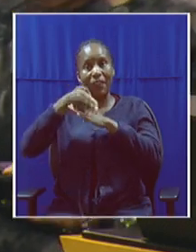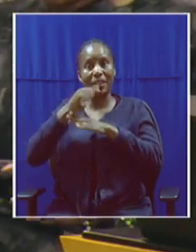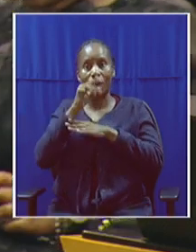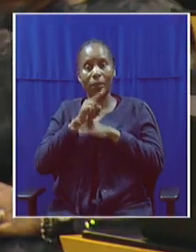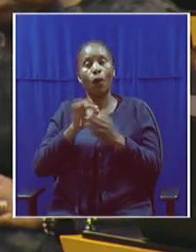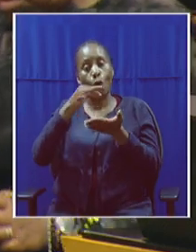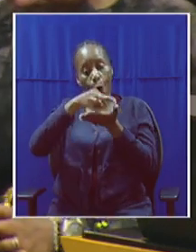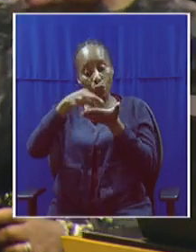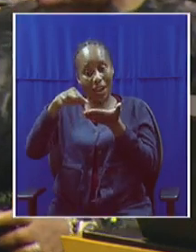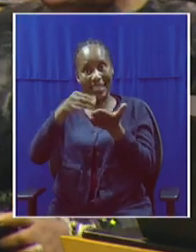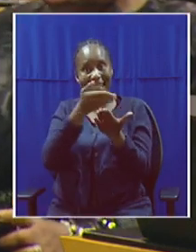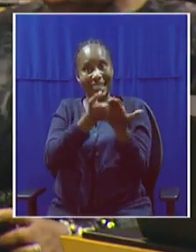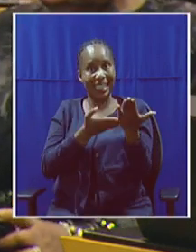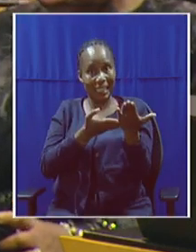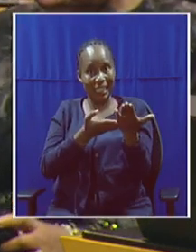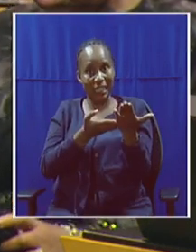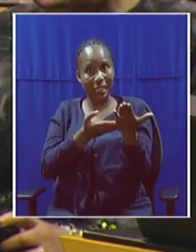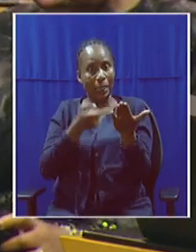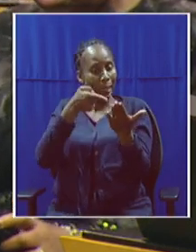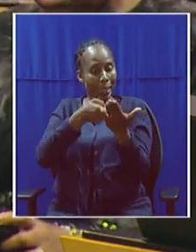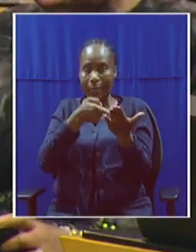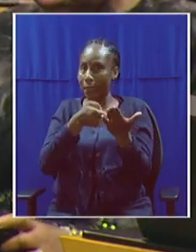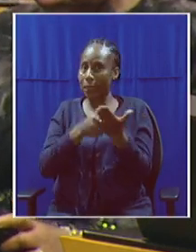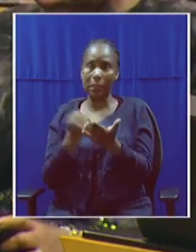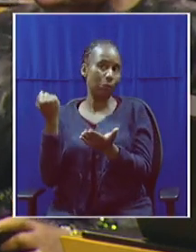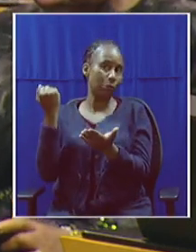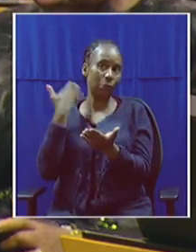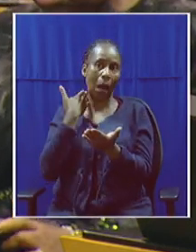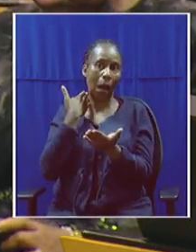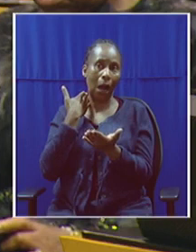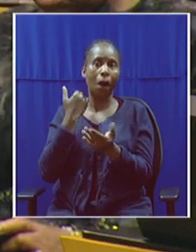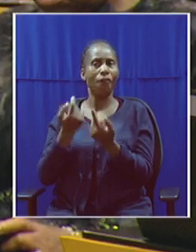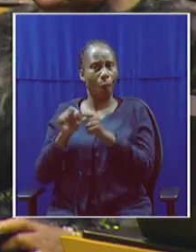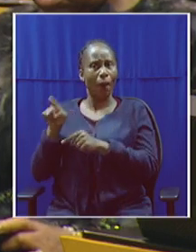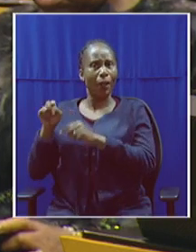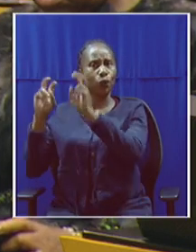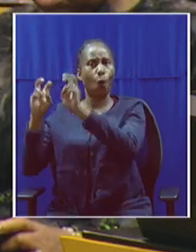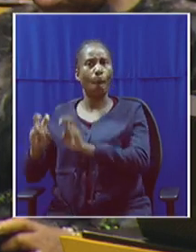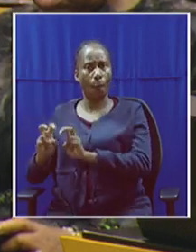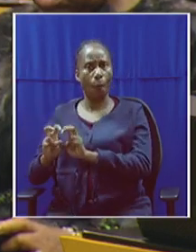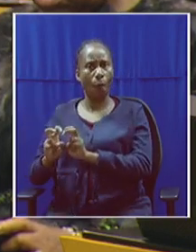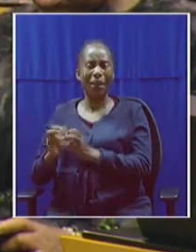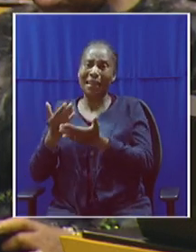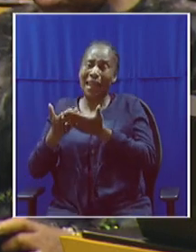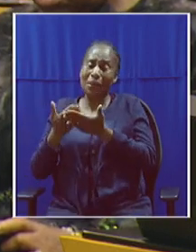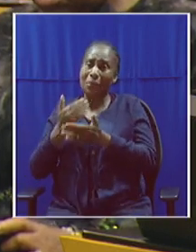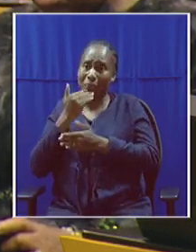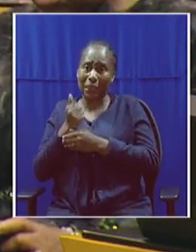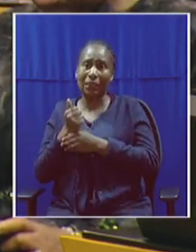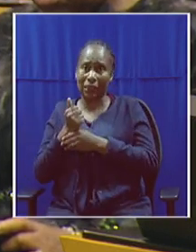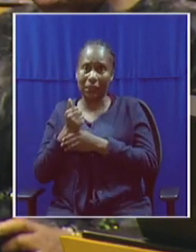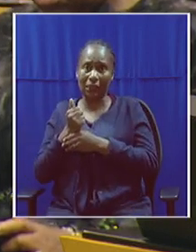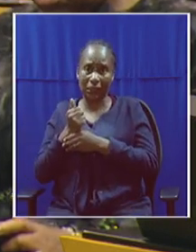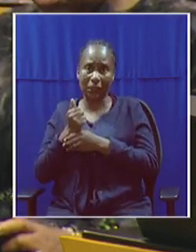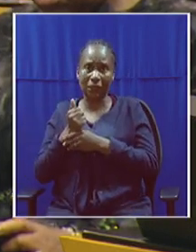contracts are too costly for escom can we have a sense of saying as it was in the up to